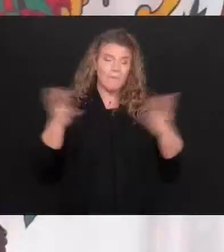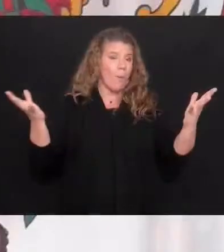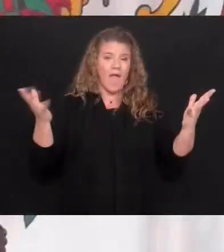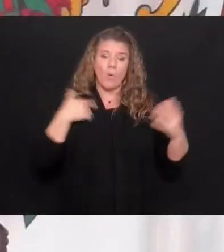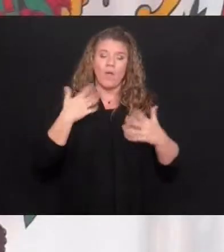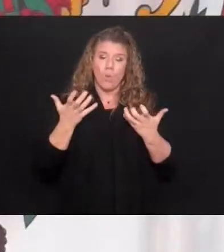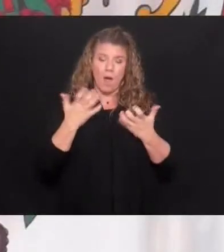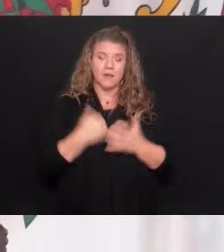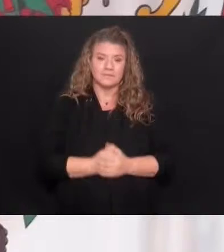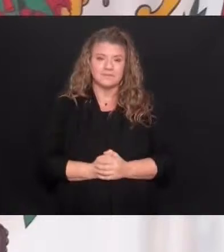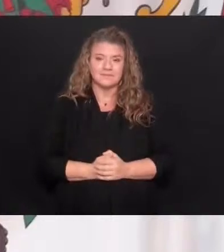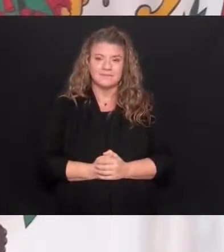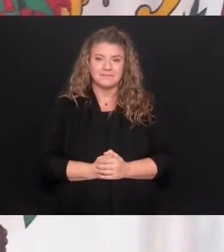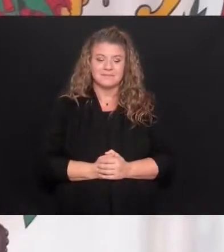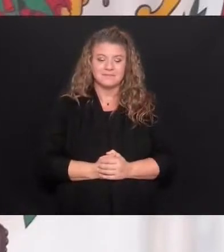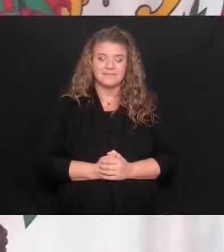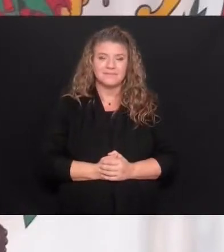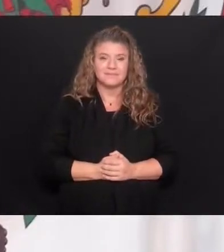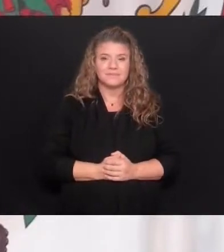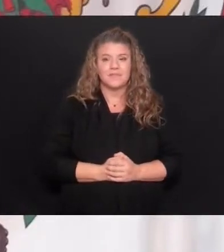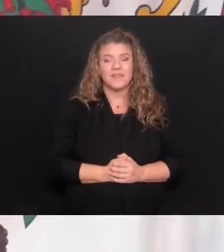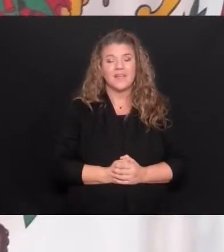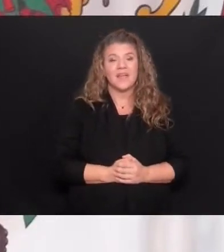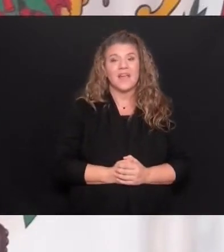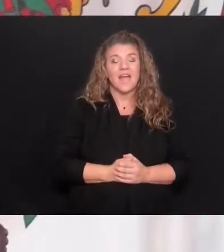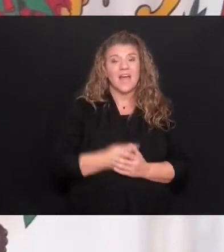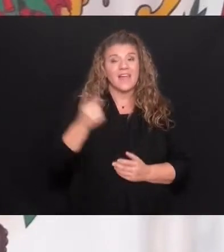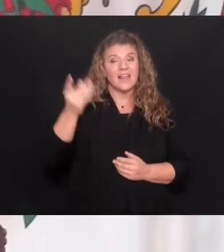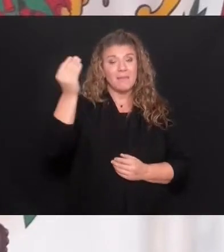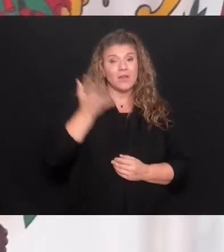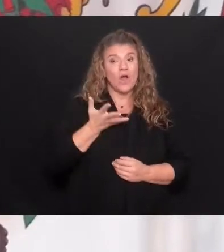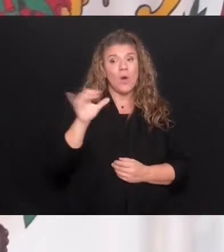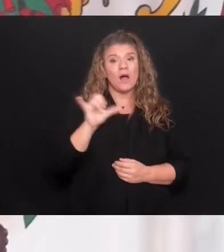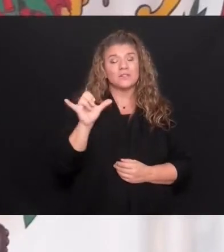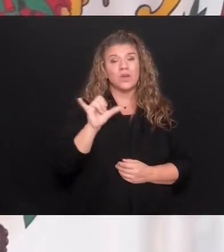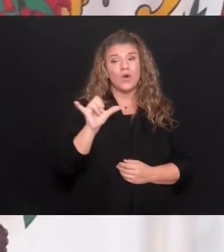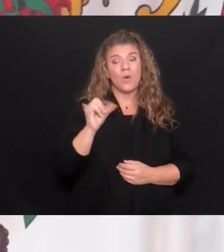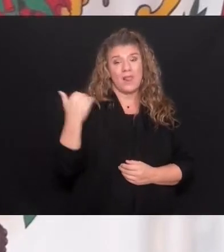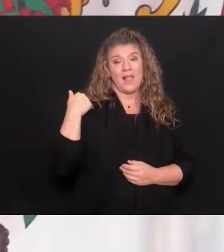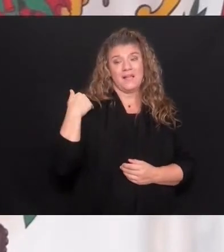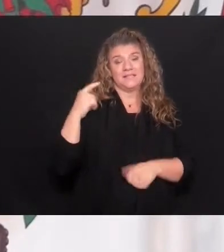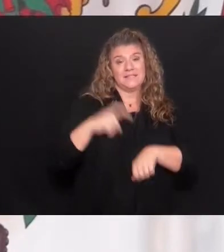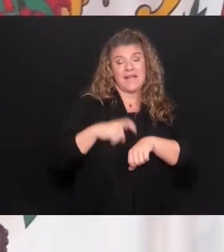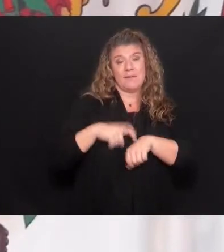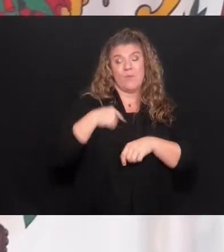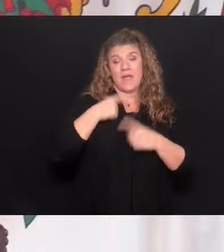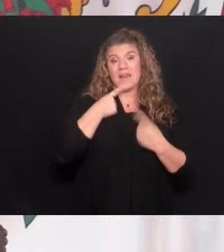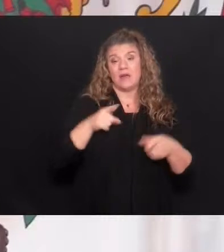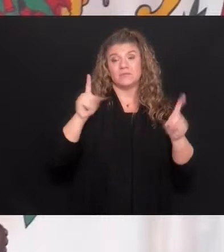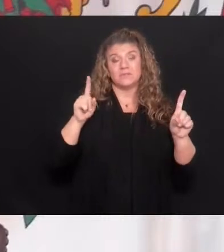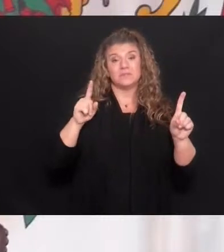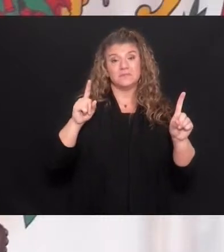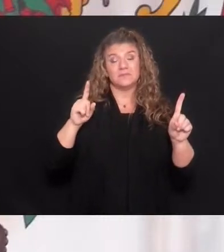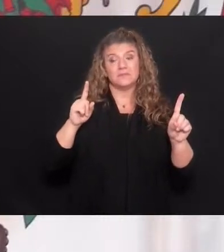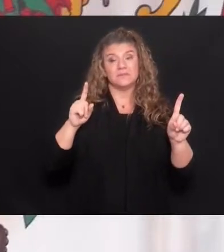and everything. I guess the thing that was brought to my attention, in the last briefing is just this: is